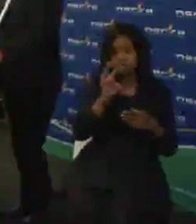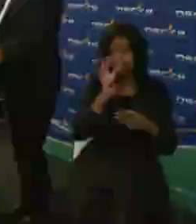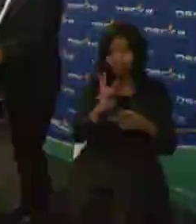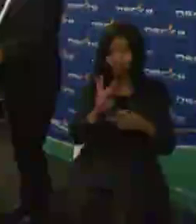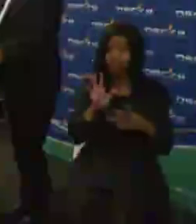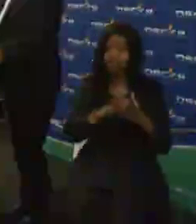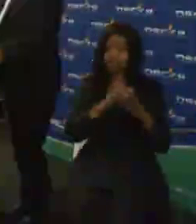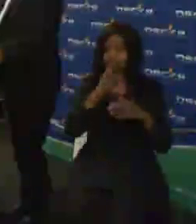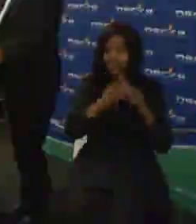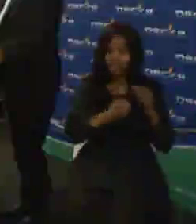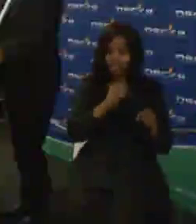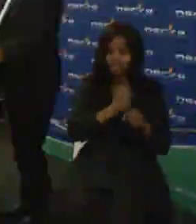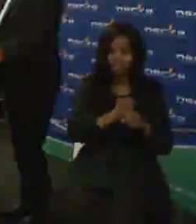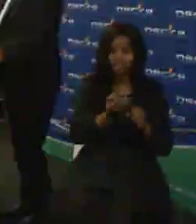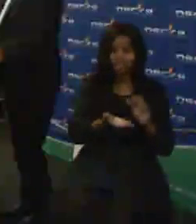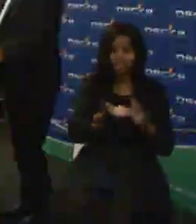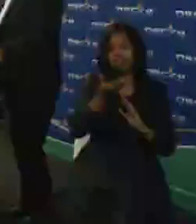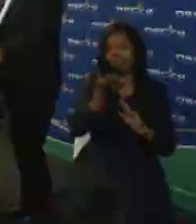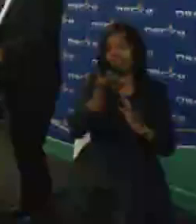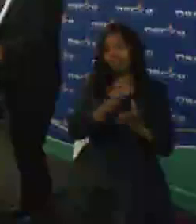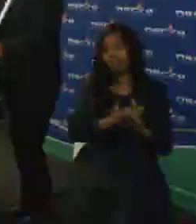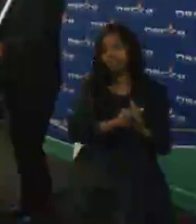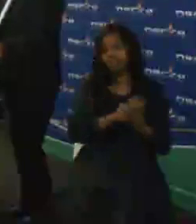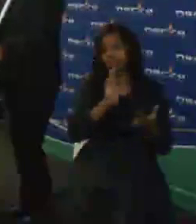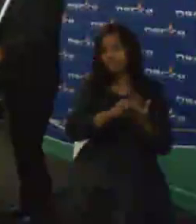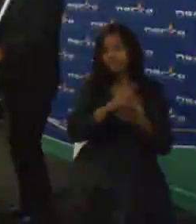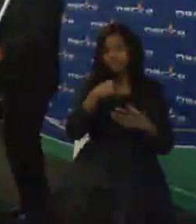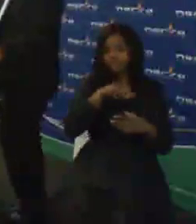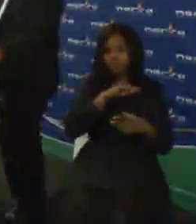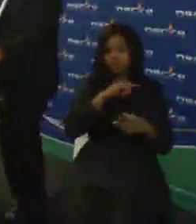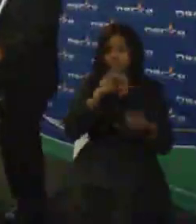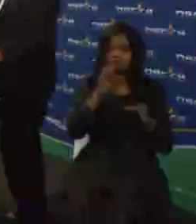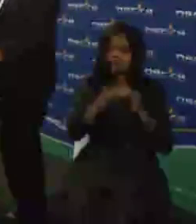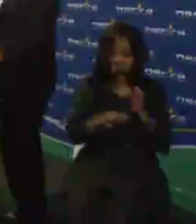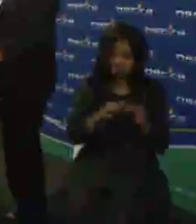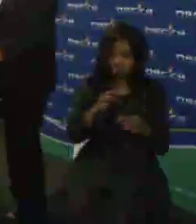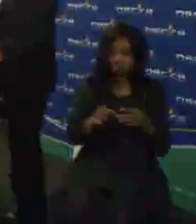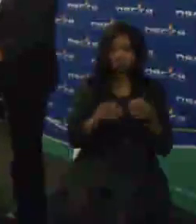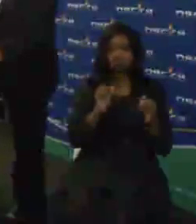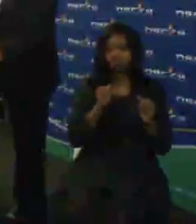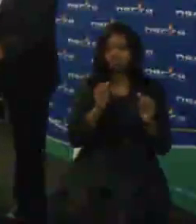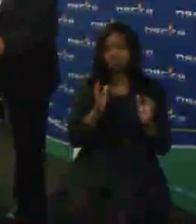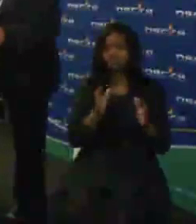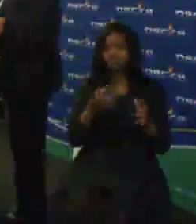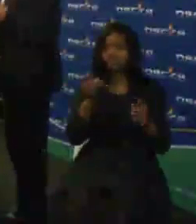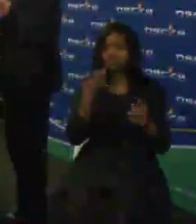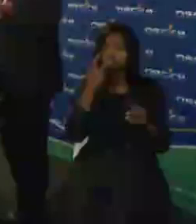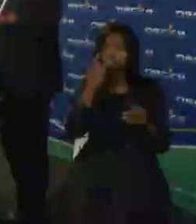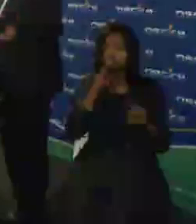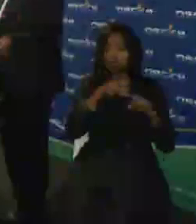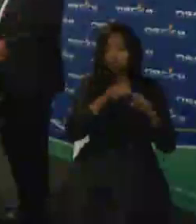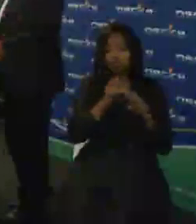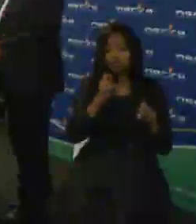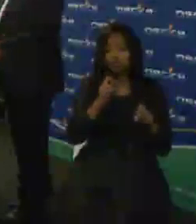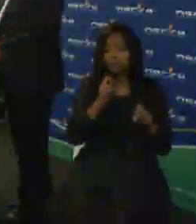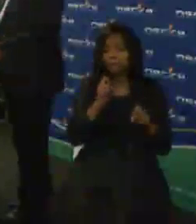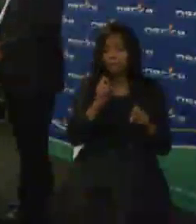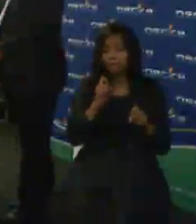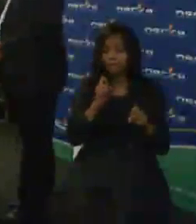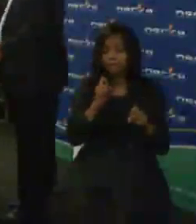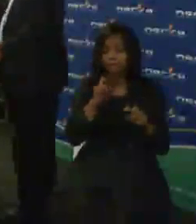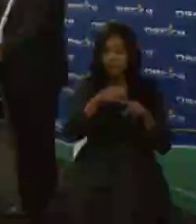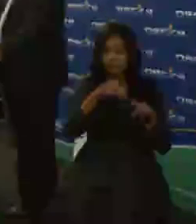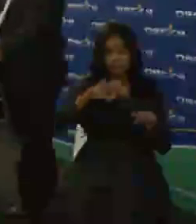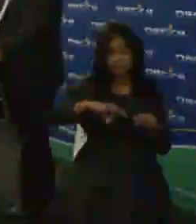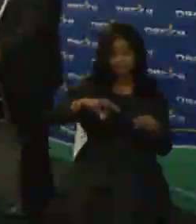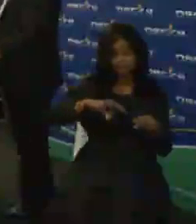the three-year horizon. And we did demonstrate this, that when you look at it from an